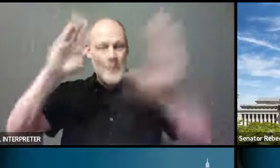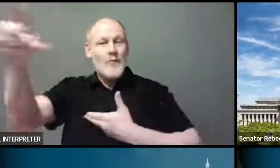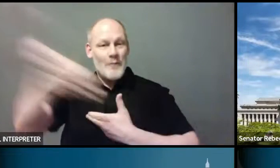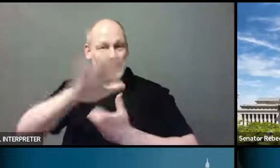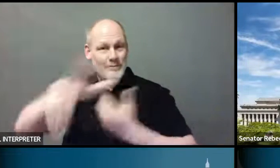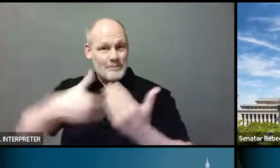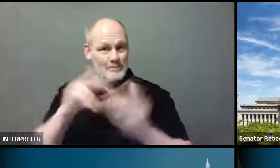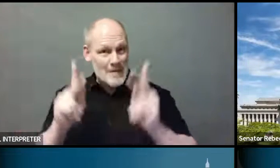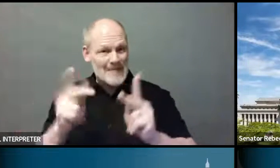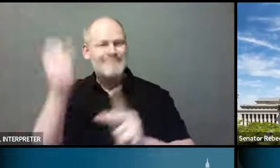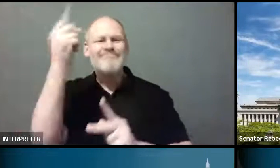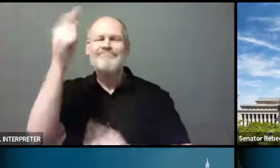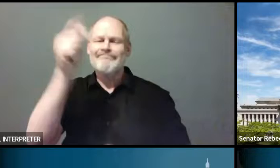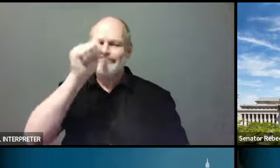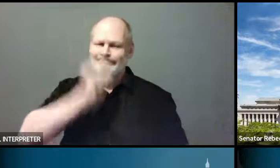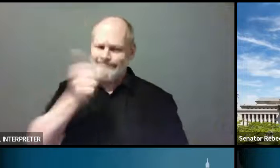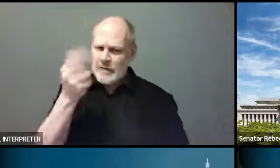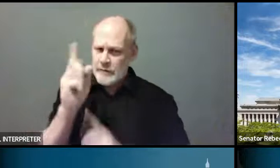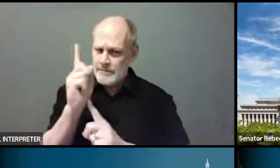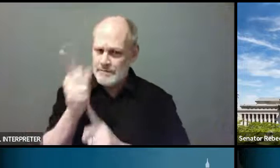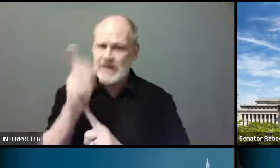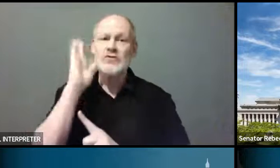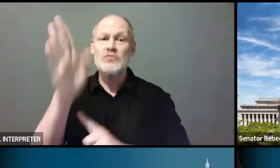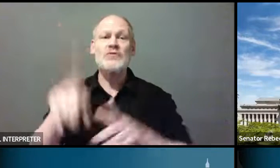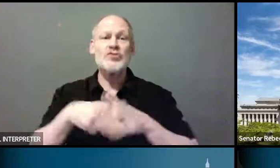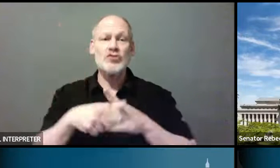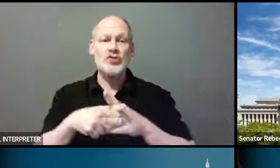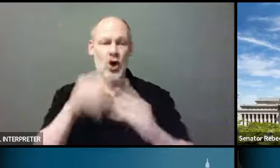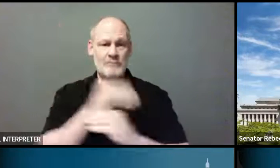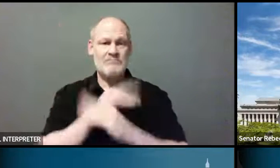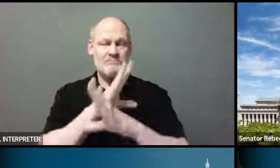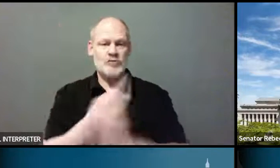Thanks again for everyone who is joining us tonight.